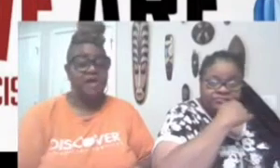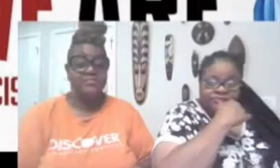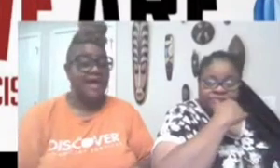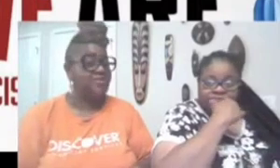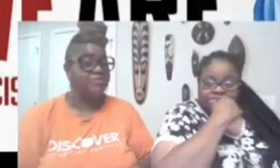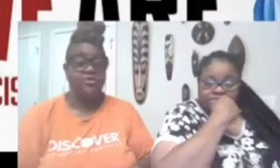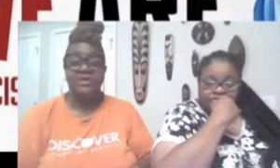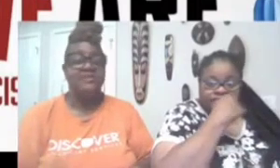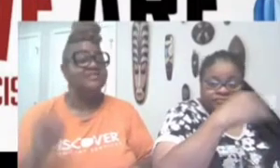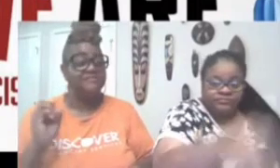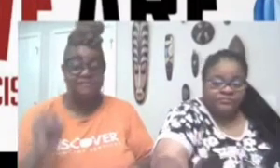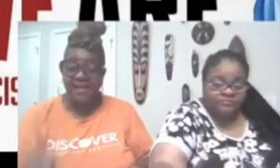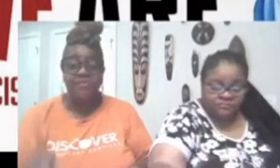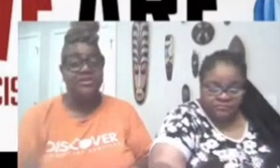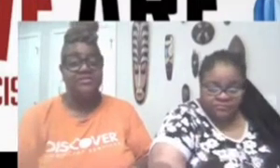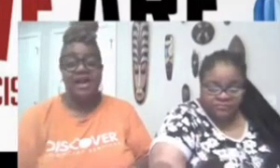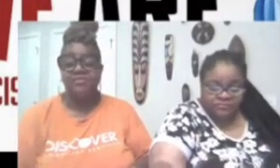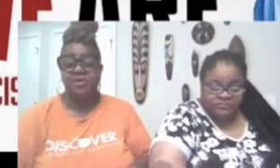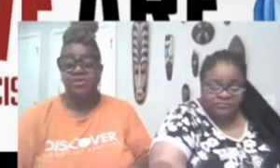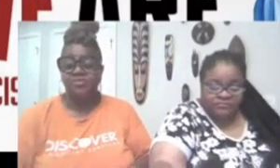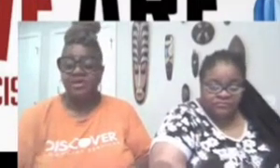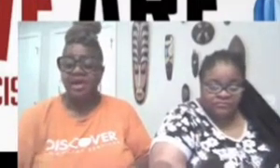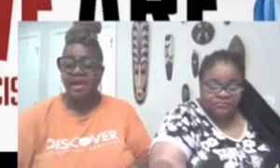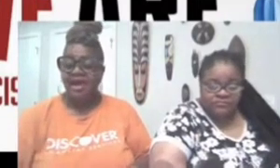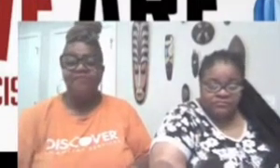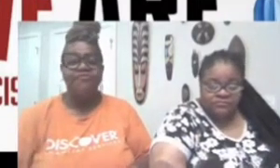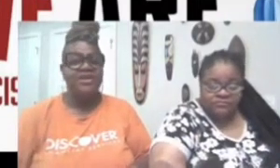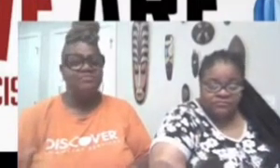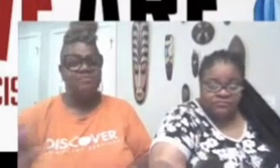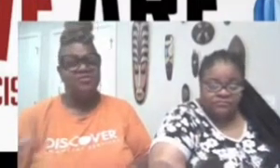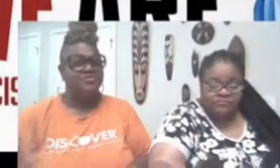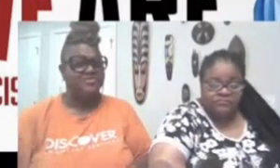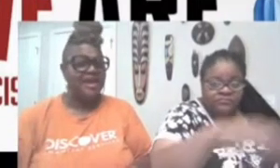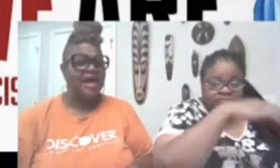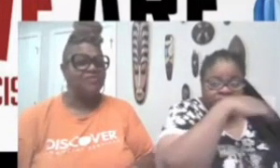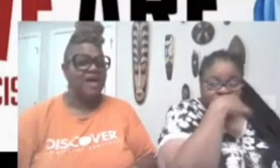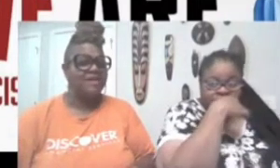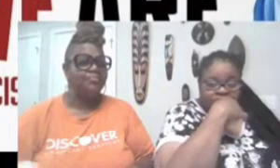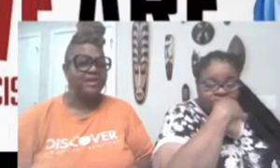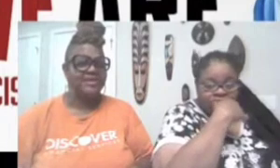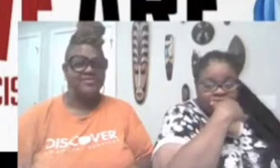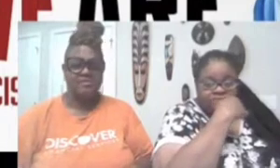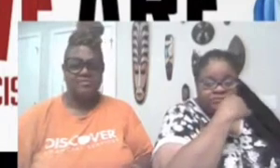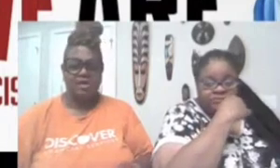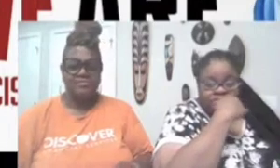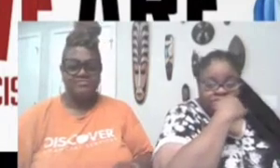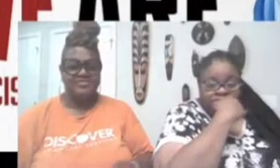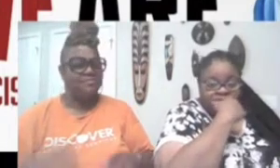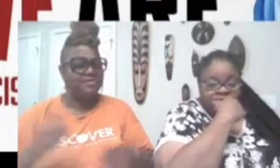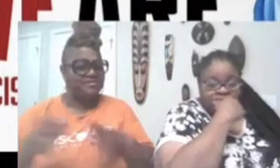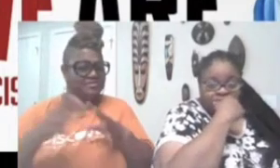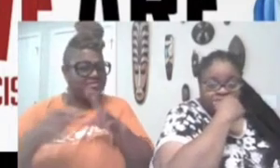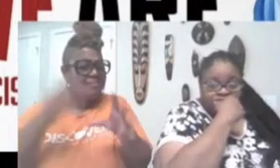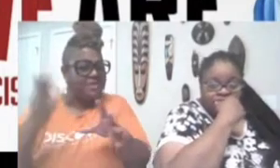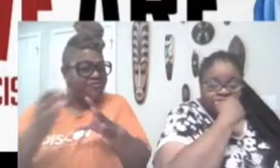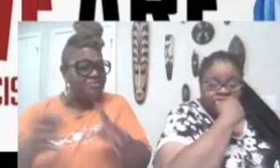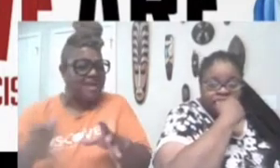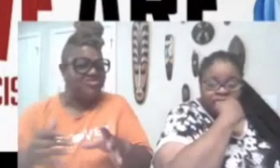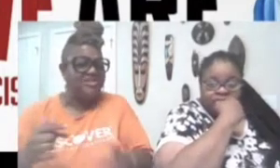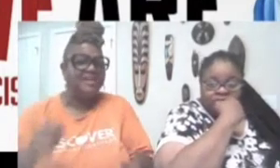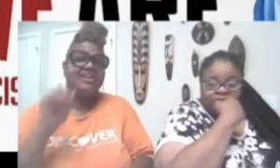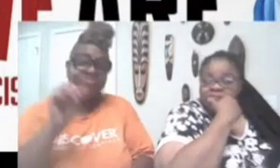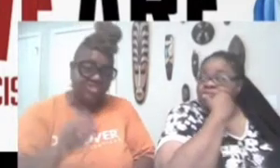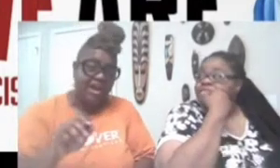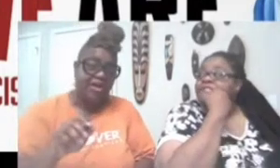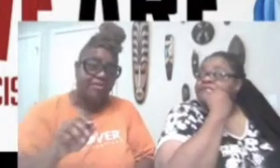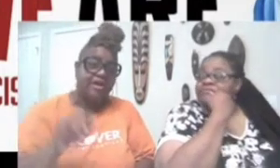with this documentary and it's a very good documentary. But every other day I try to bring some information